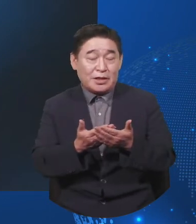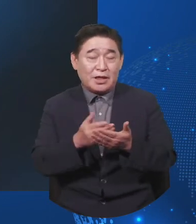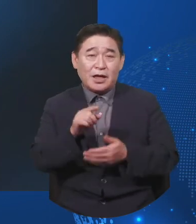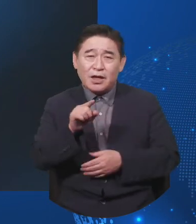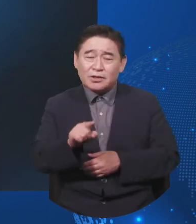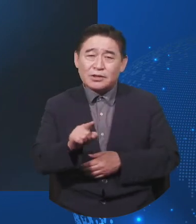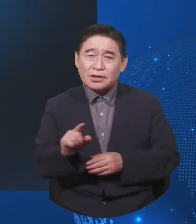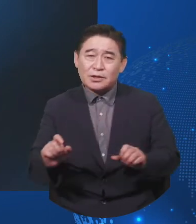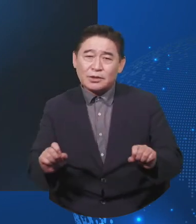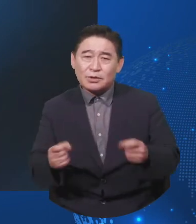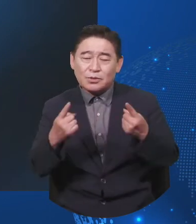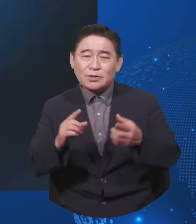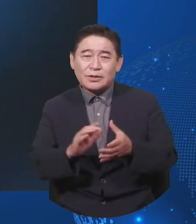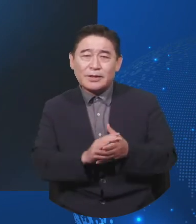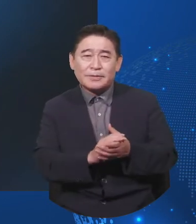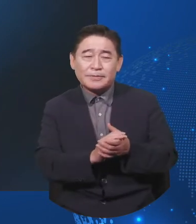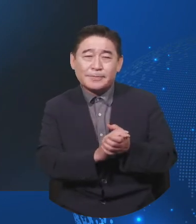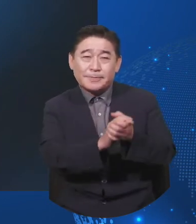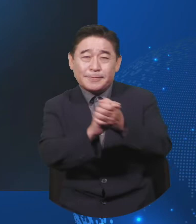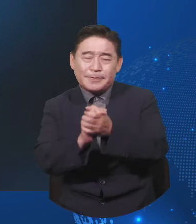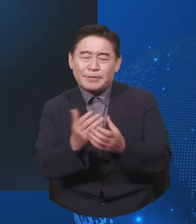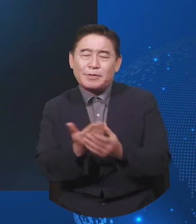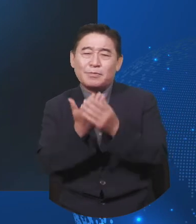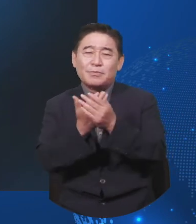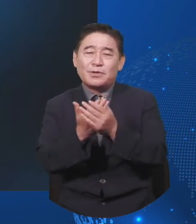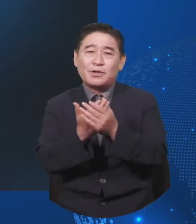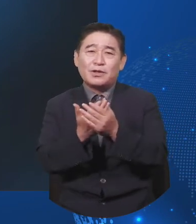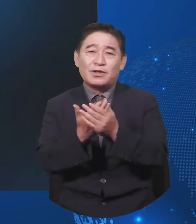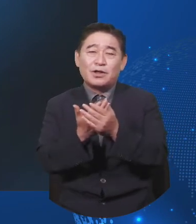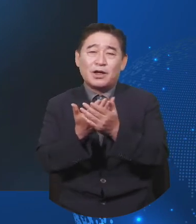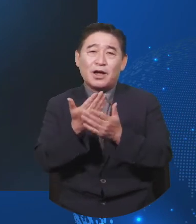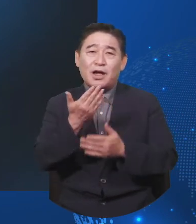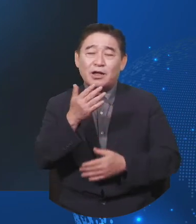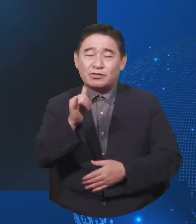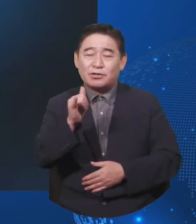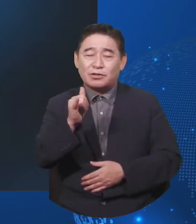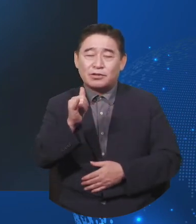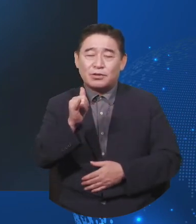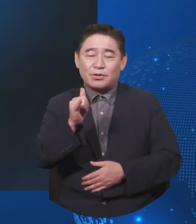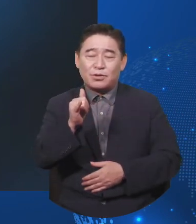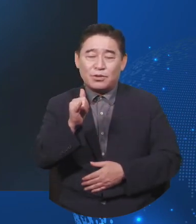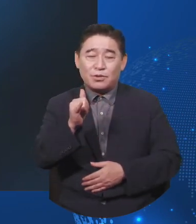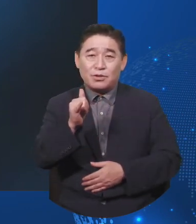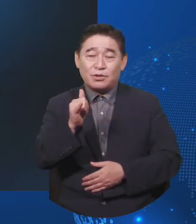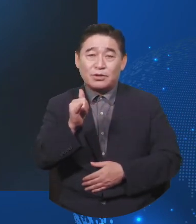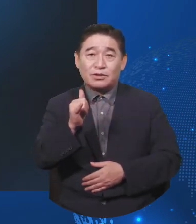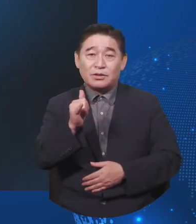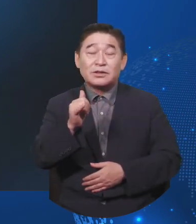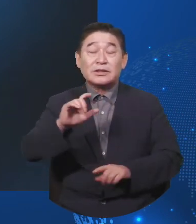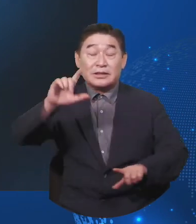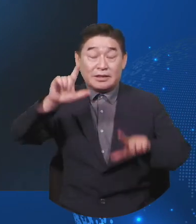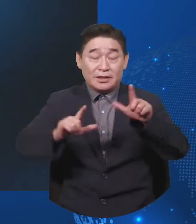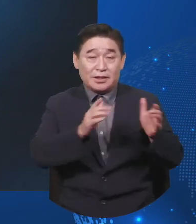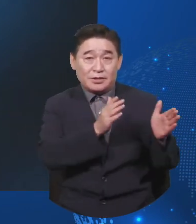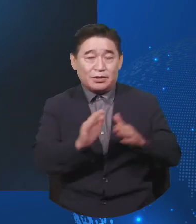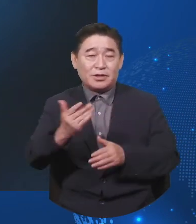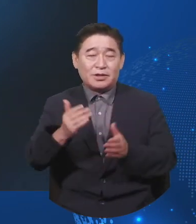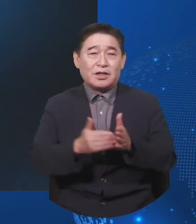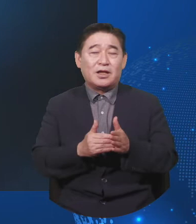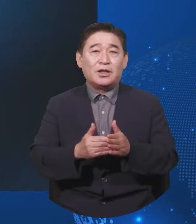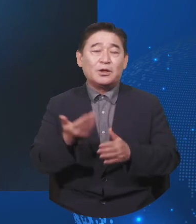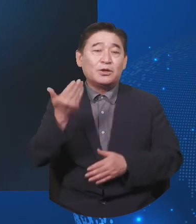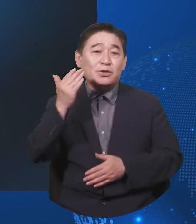this cooperation, for innovation. Let me give an example. In recent years, we have seen more and